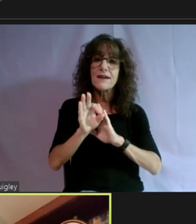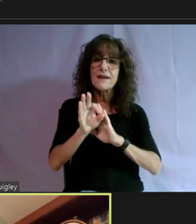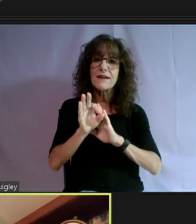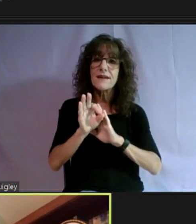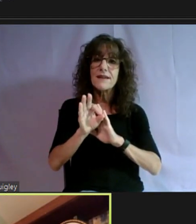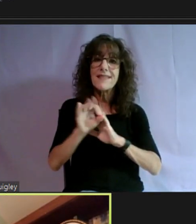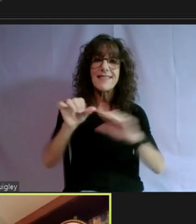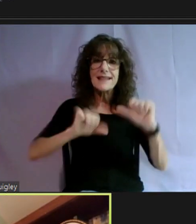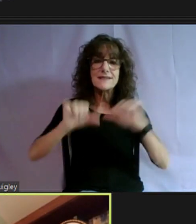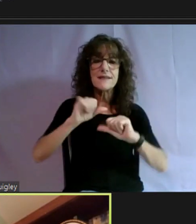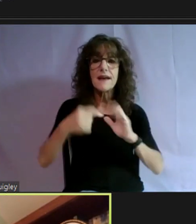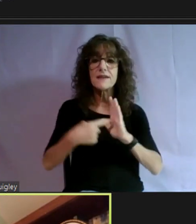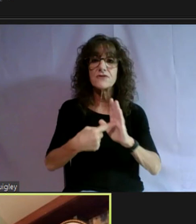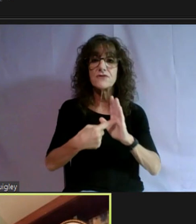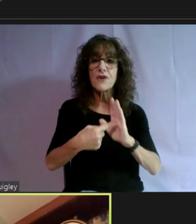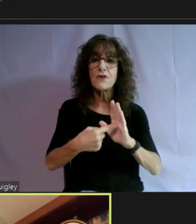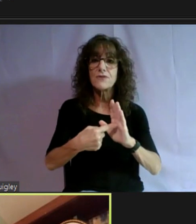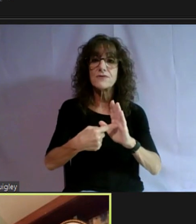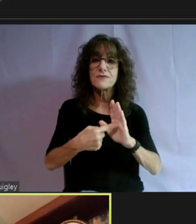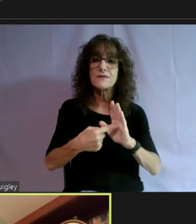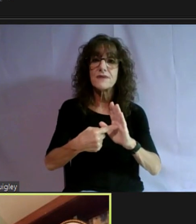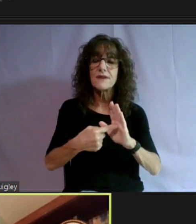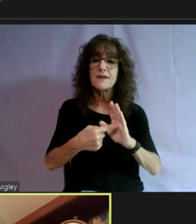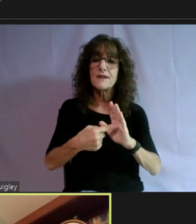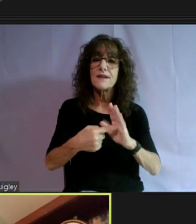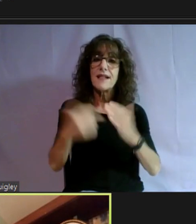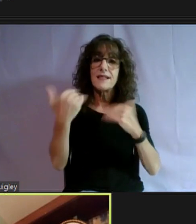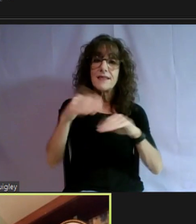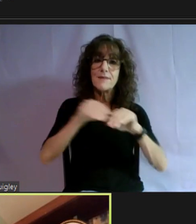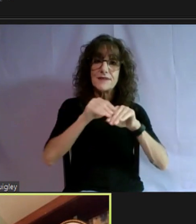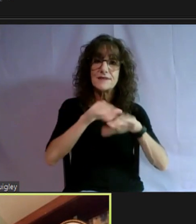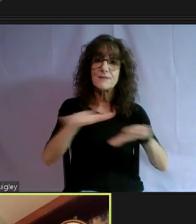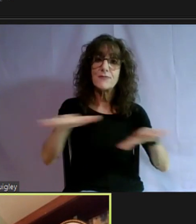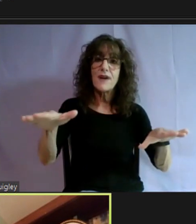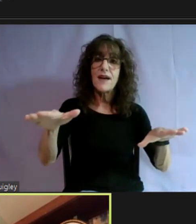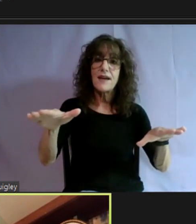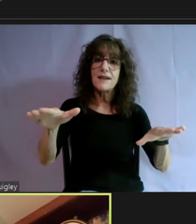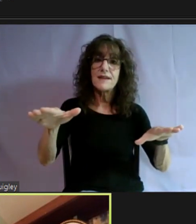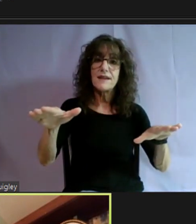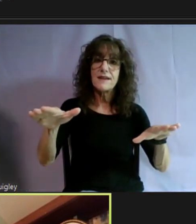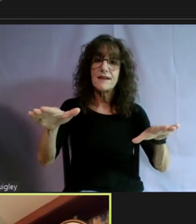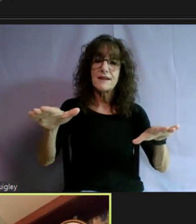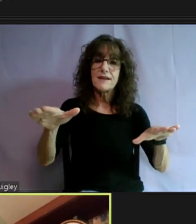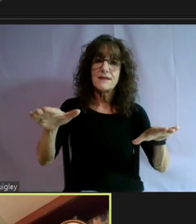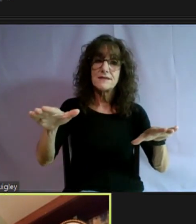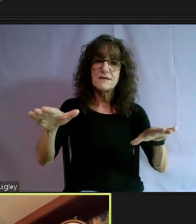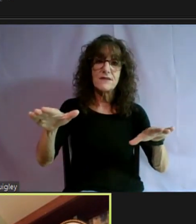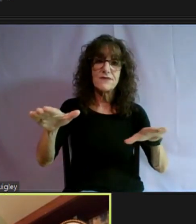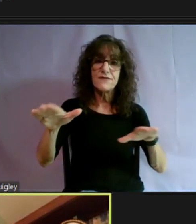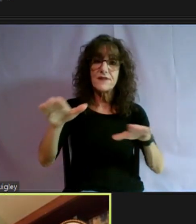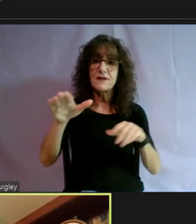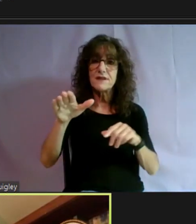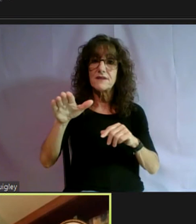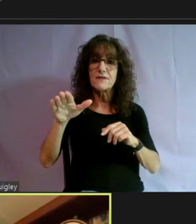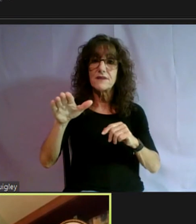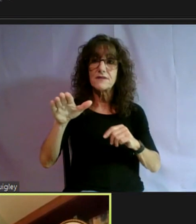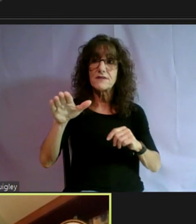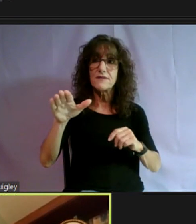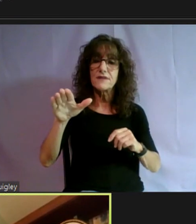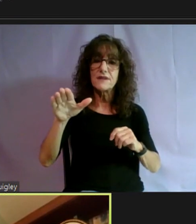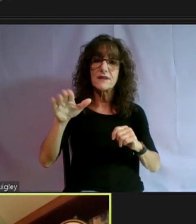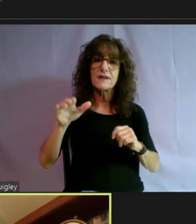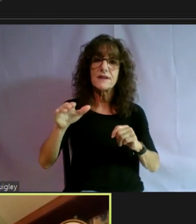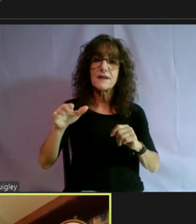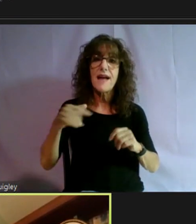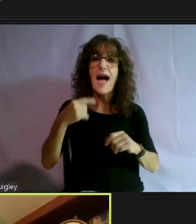science shows will limit spread and allow those to happen, but not others. So I